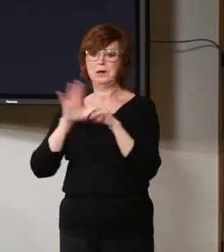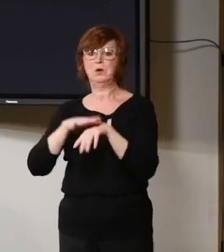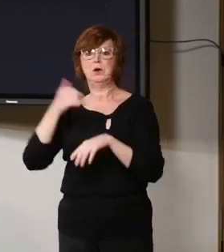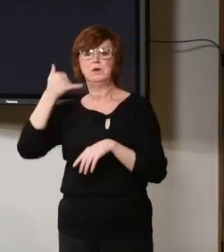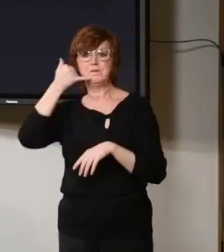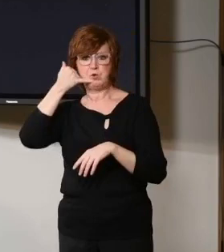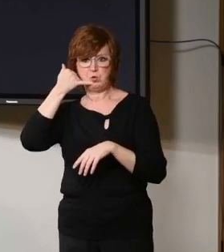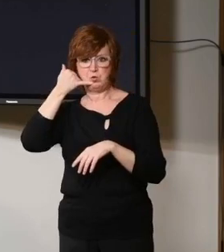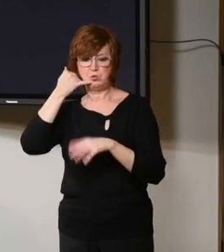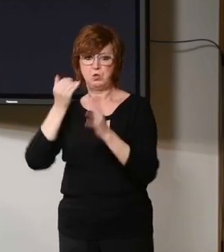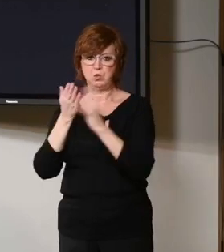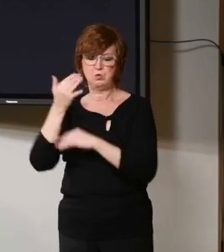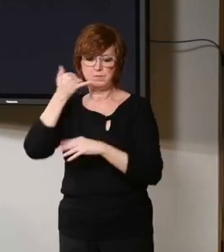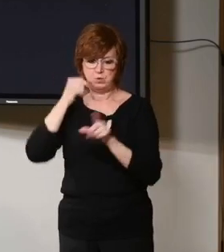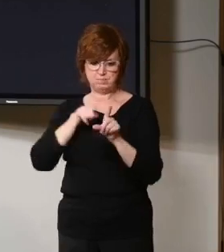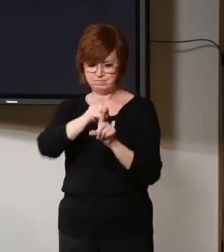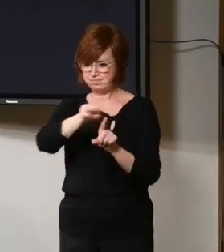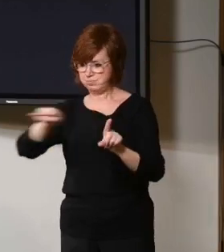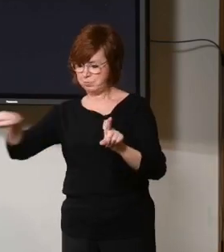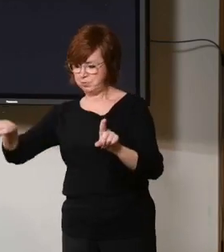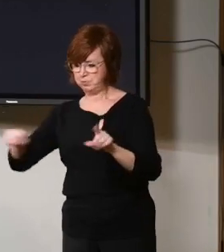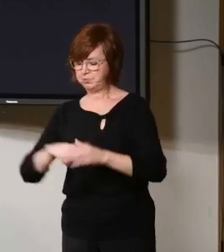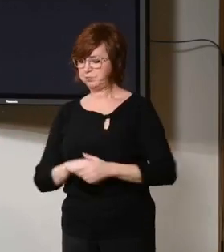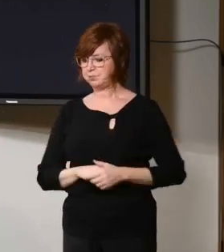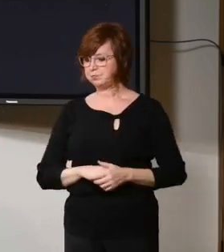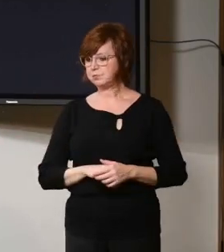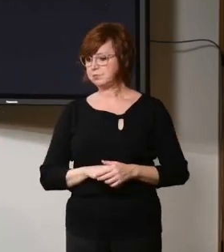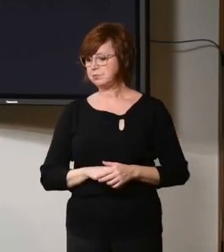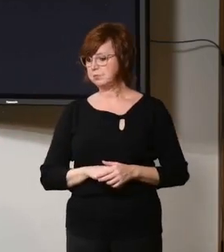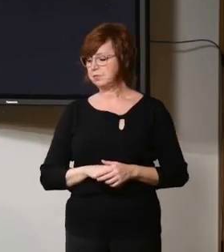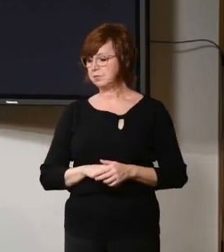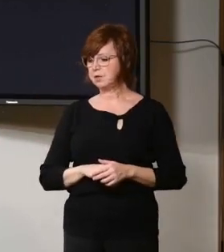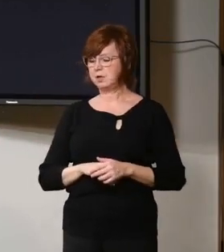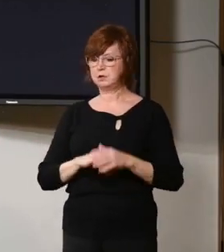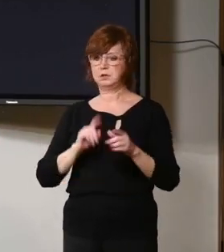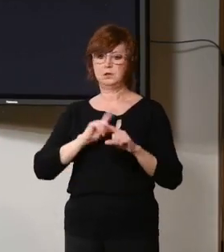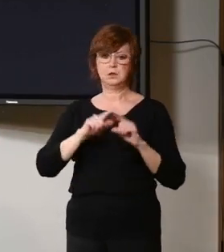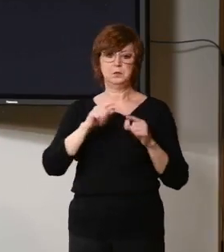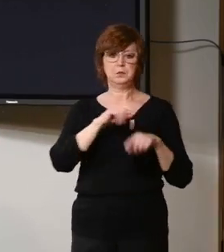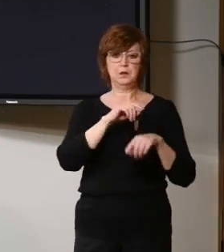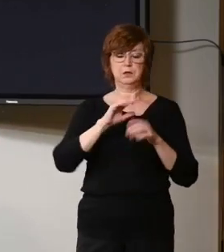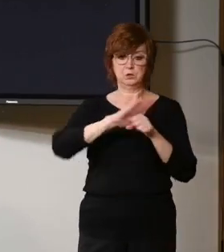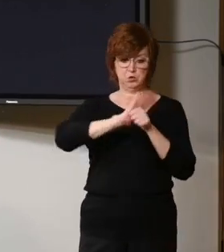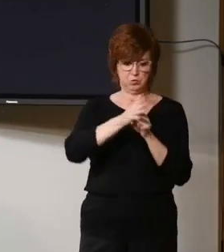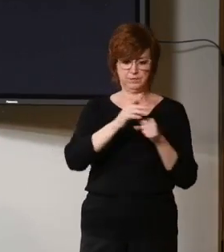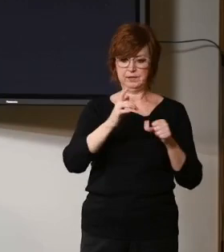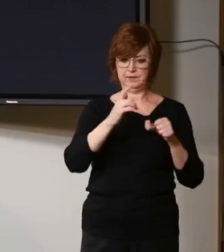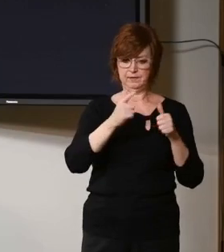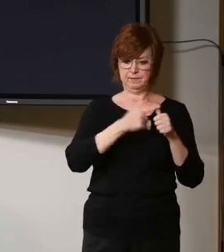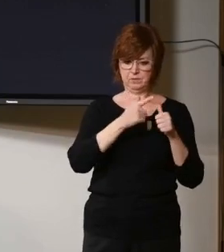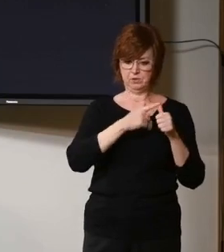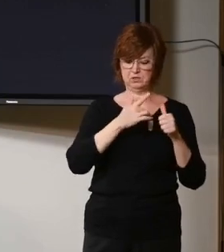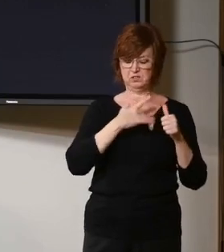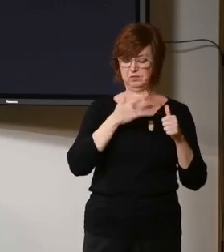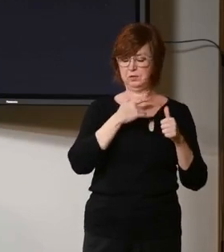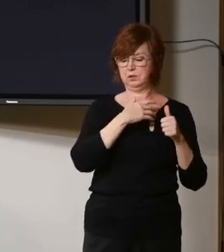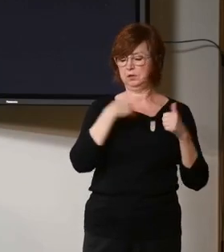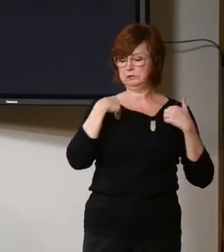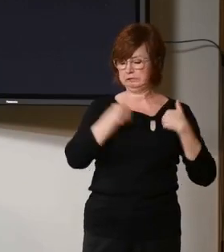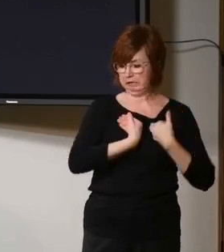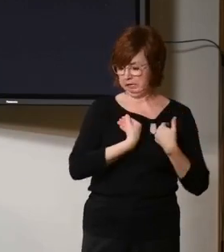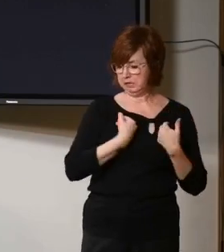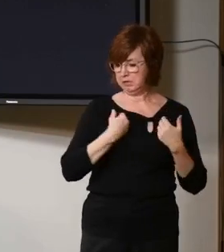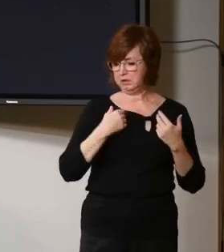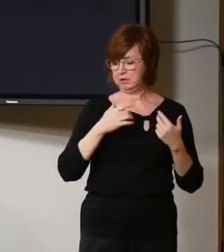while the characteristic symptoms of COVID-19 are malaise, headache initially, but then fever, cough, and then it can